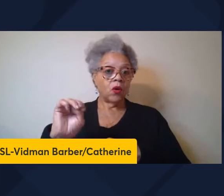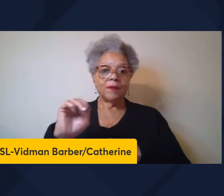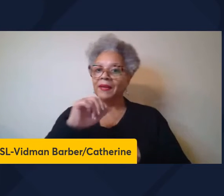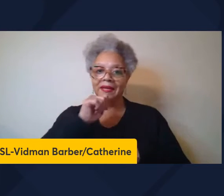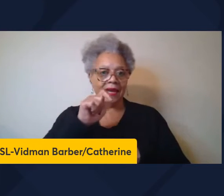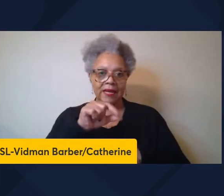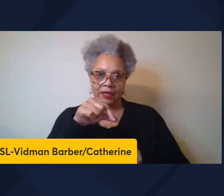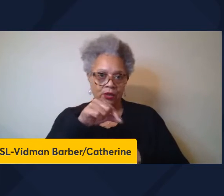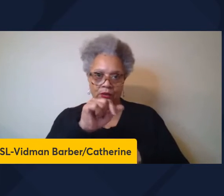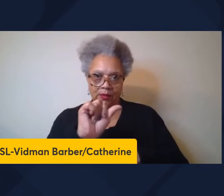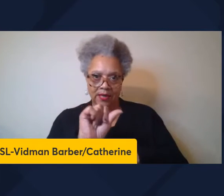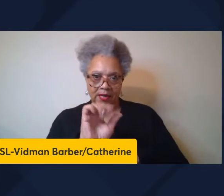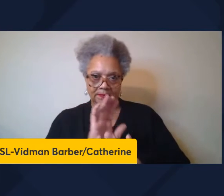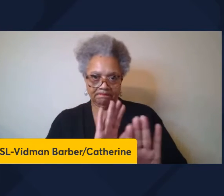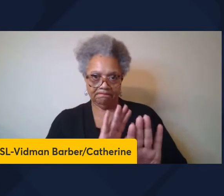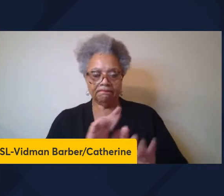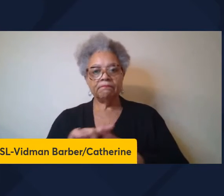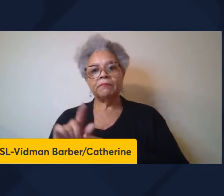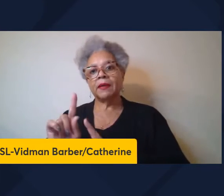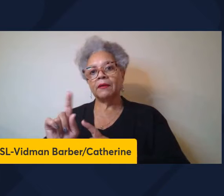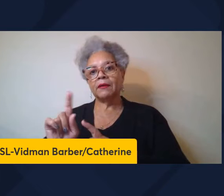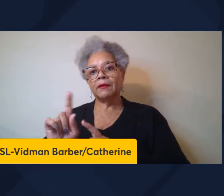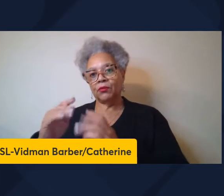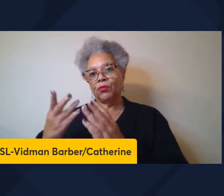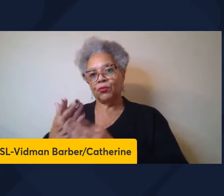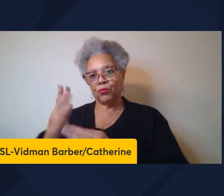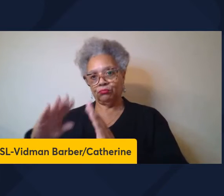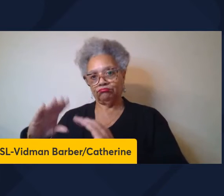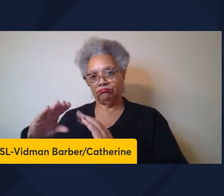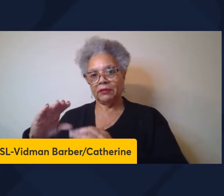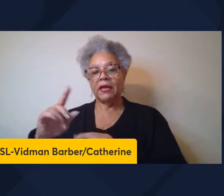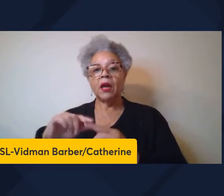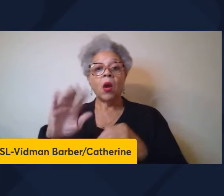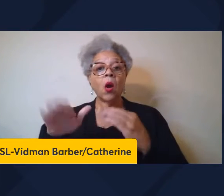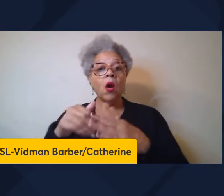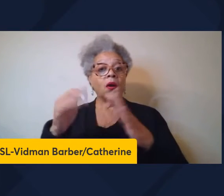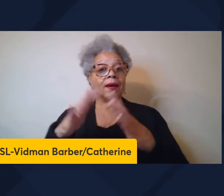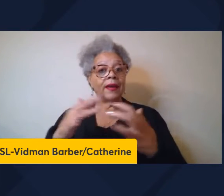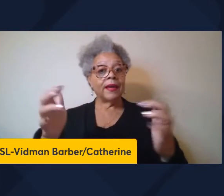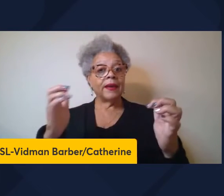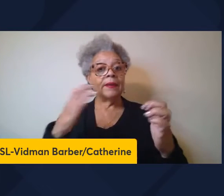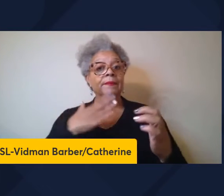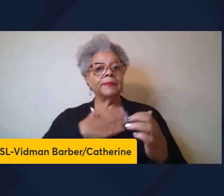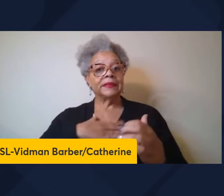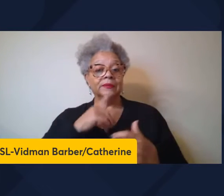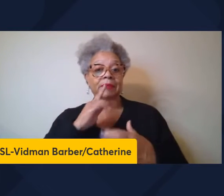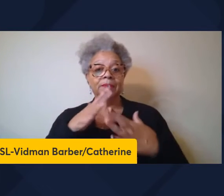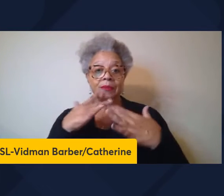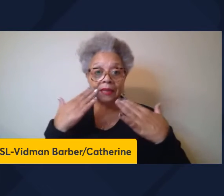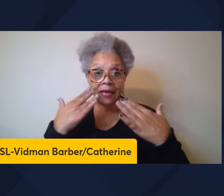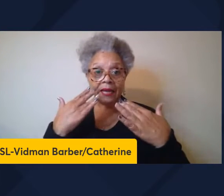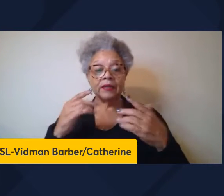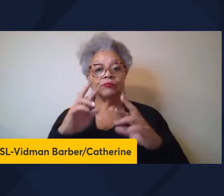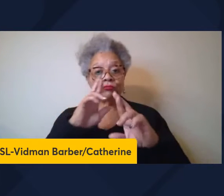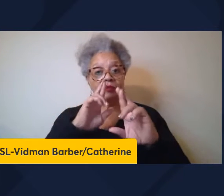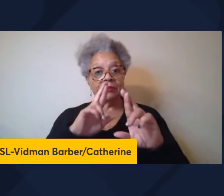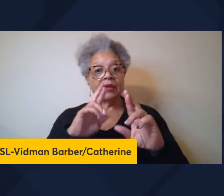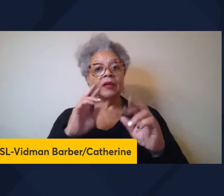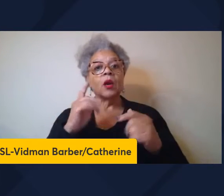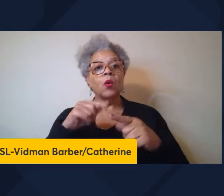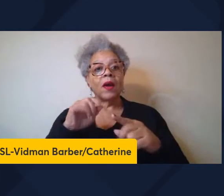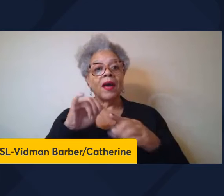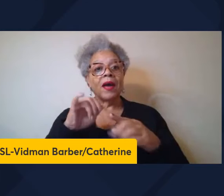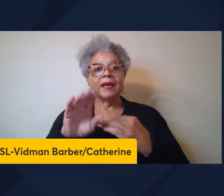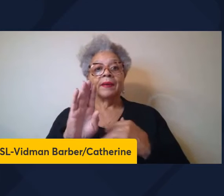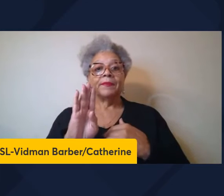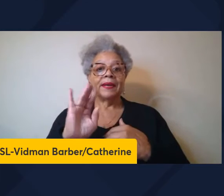&A. And lastly, as a reminder, we require all audience members to be polite and respectful while in the Black in Immuno space. If we see anything